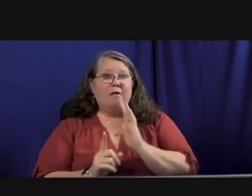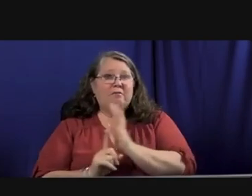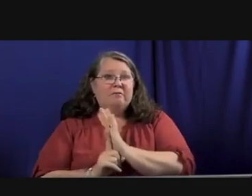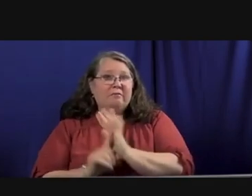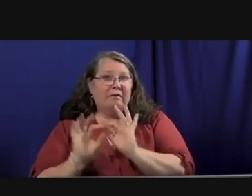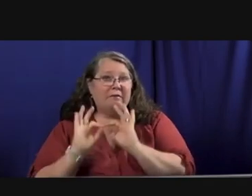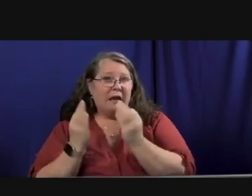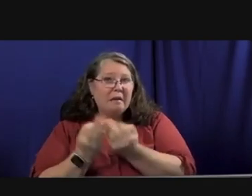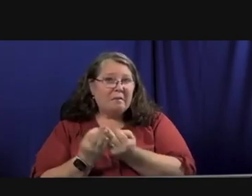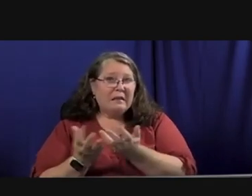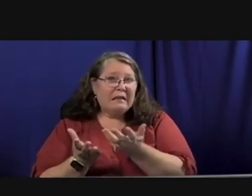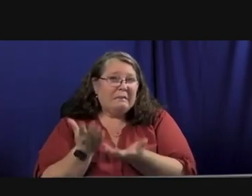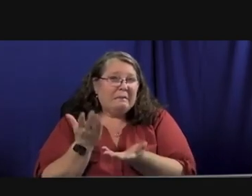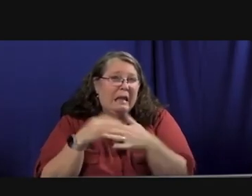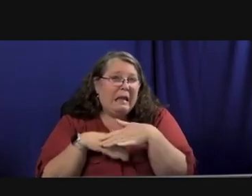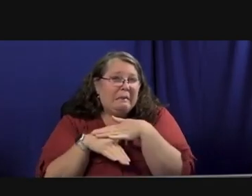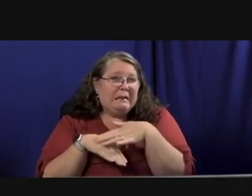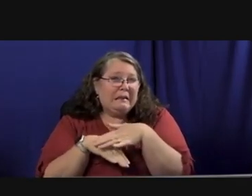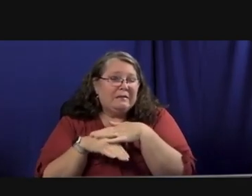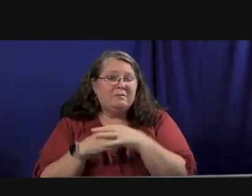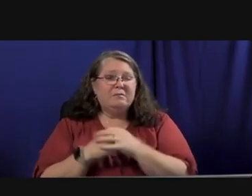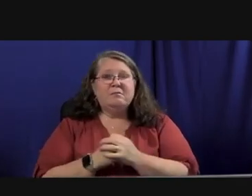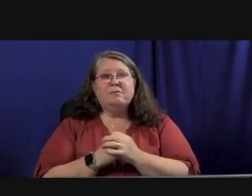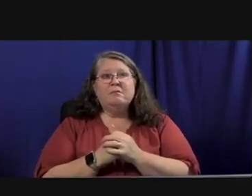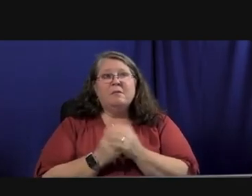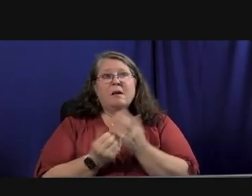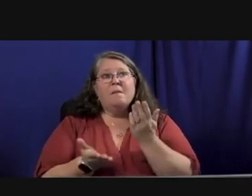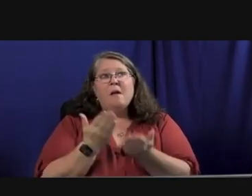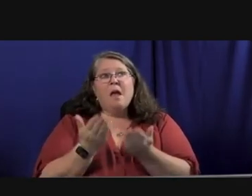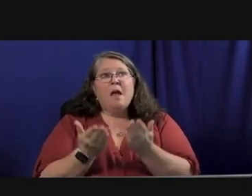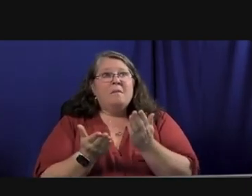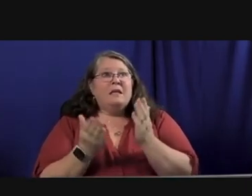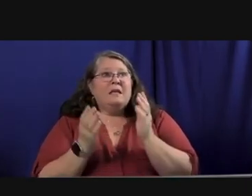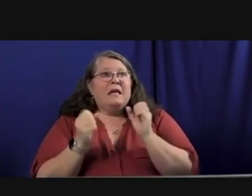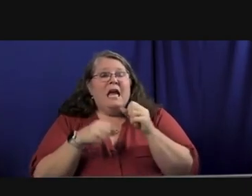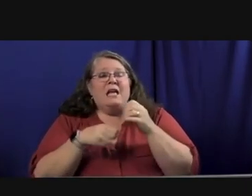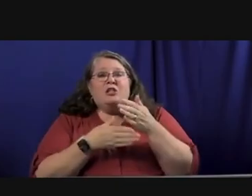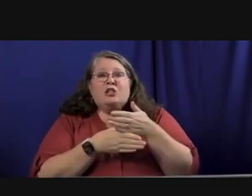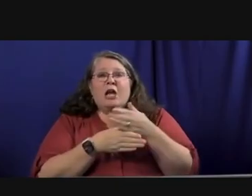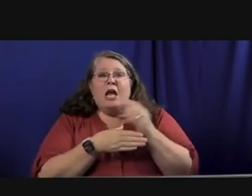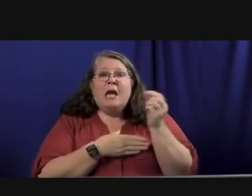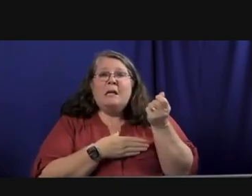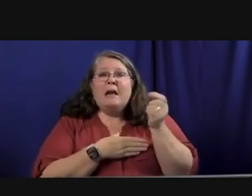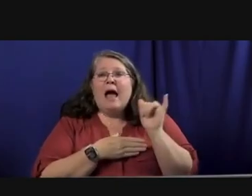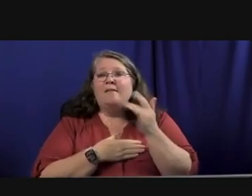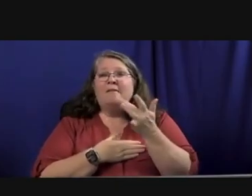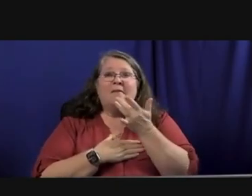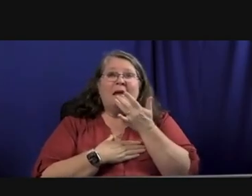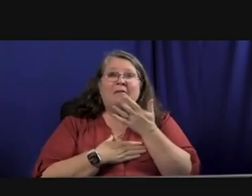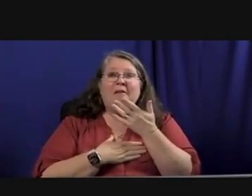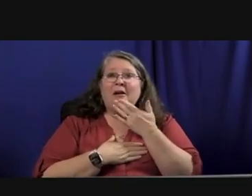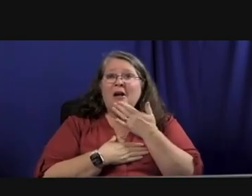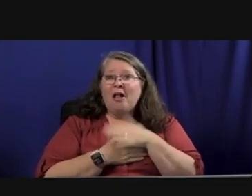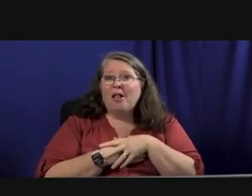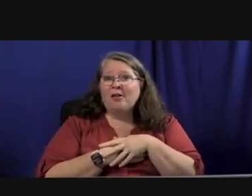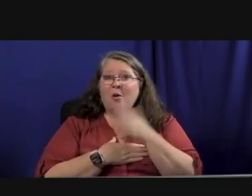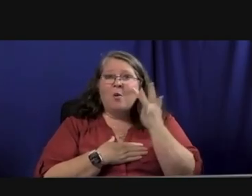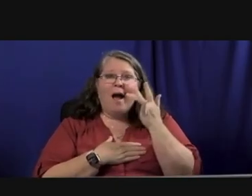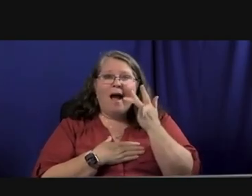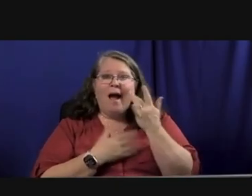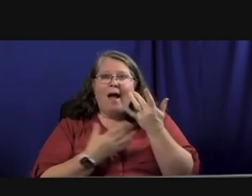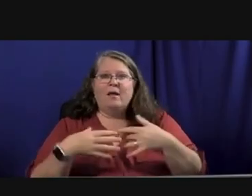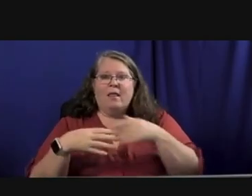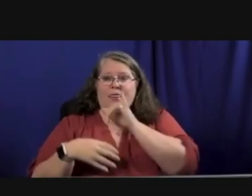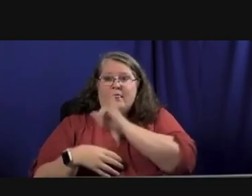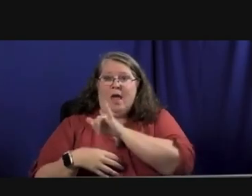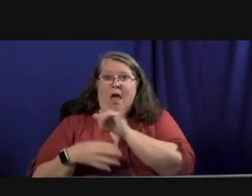may talk about their family, maybe at a superficial level. You'll be able to share things such